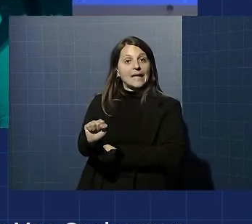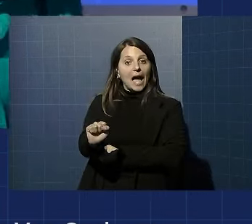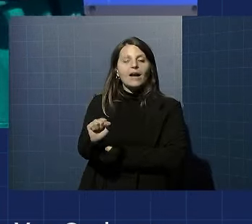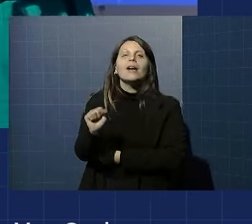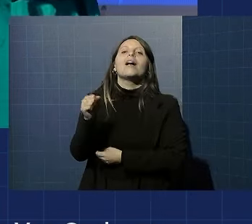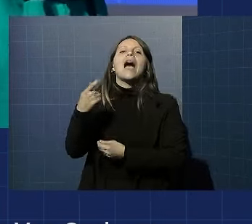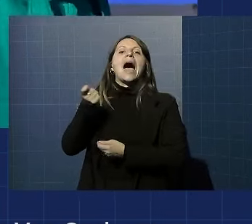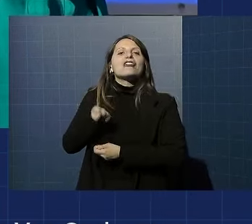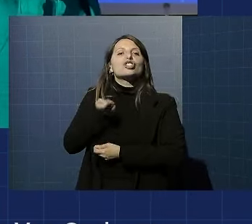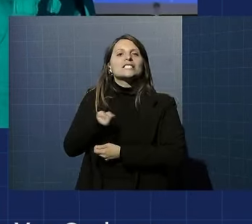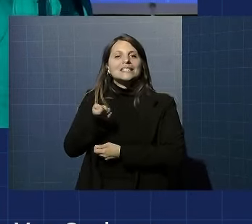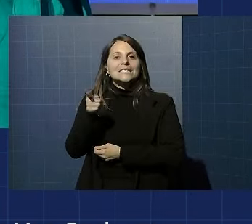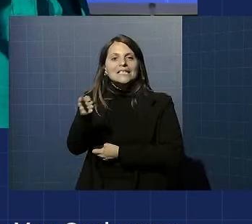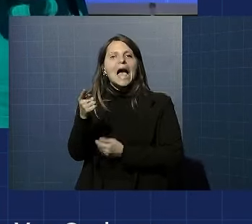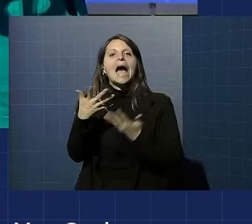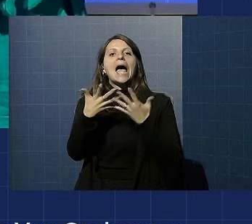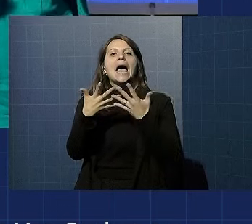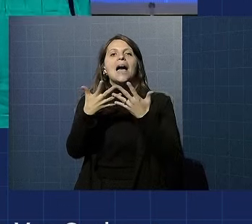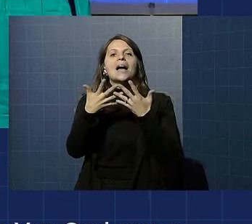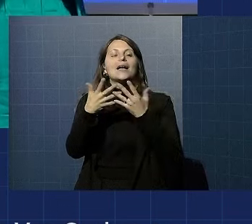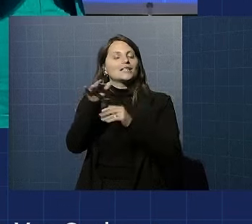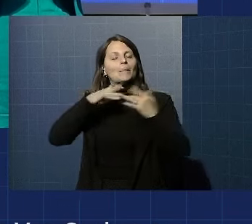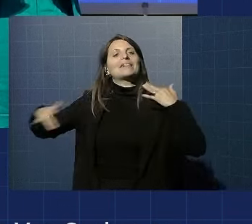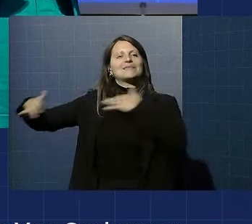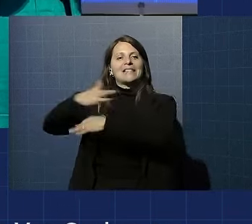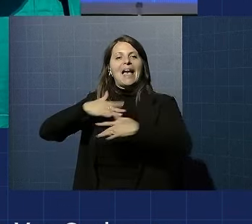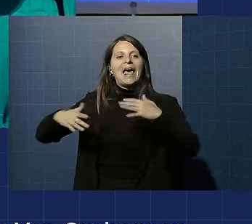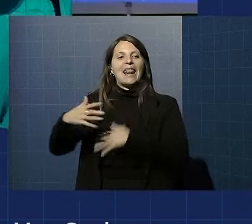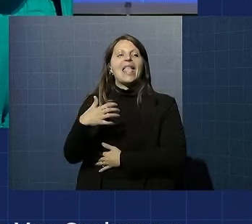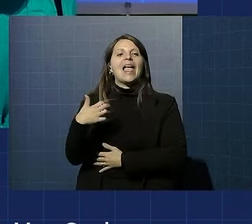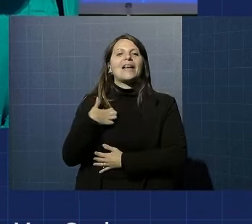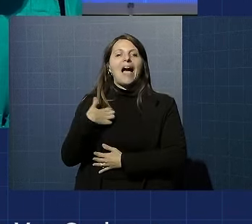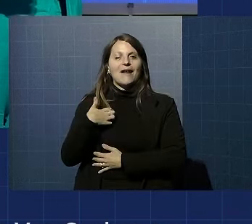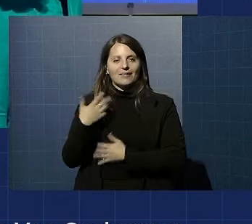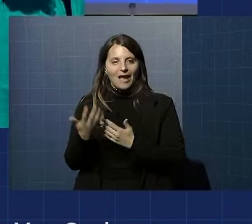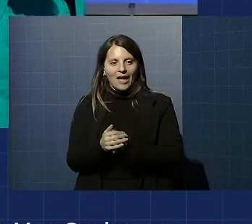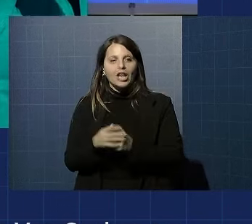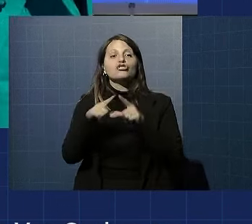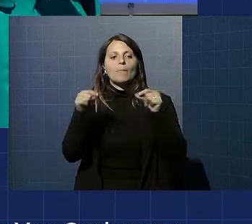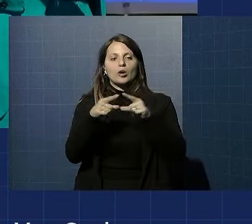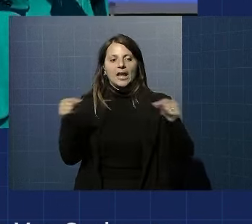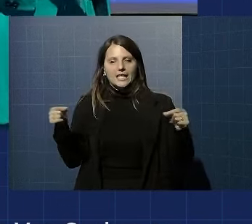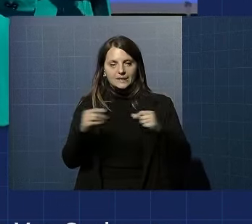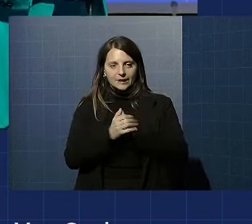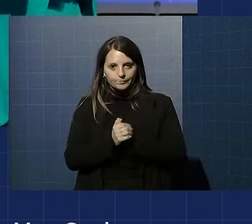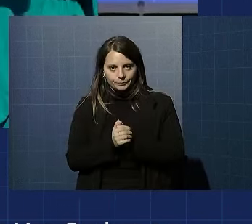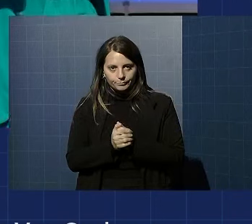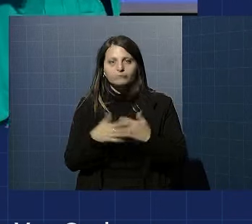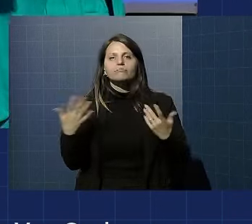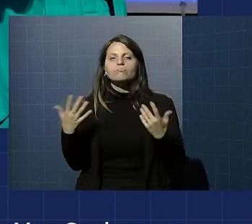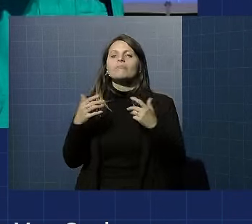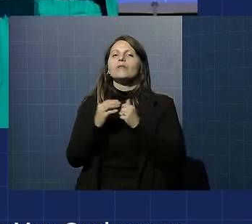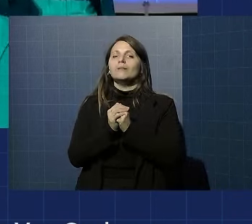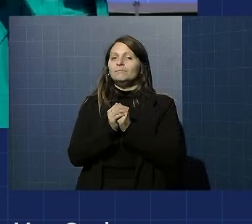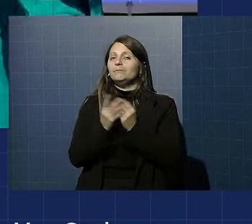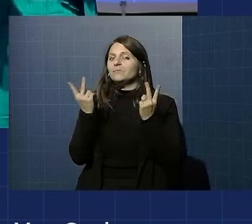very similar to what the ISS is doing right now around Earth. This is an interesting station from a